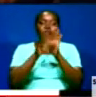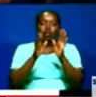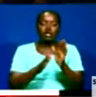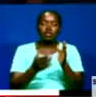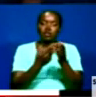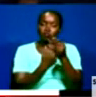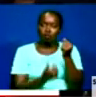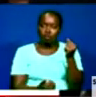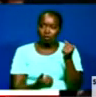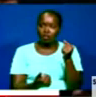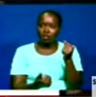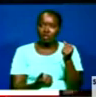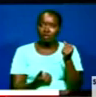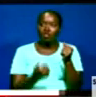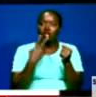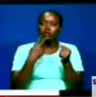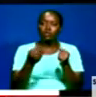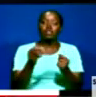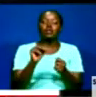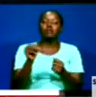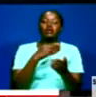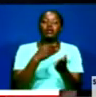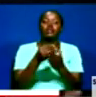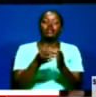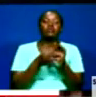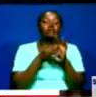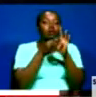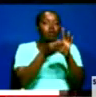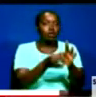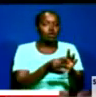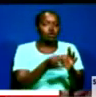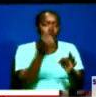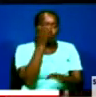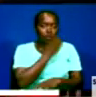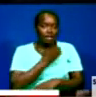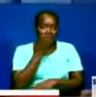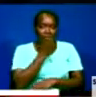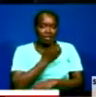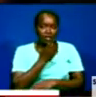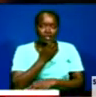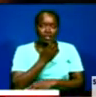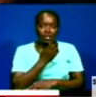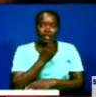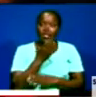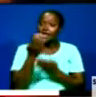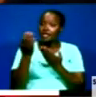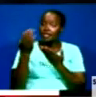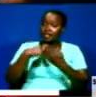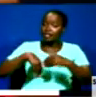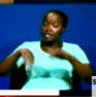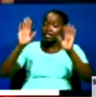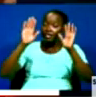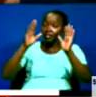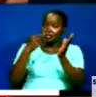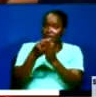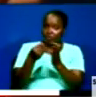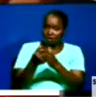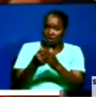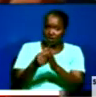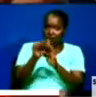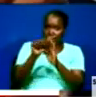forfeiture of 200 million shillings belonging to Rigathi Gachagua. Gachagua had surrendered the money to the state